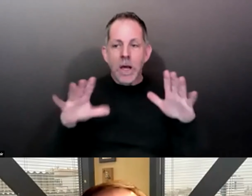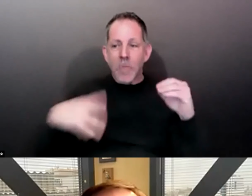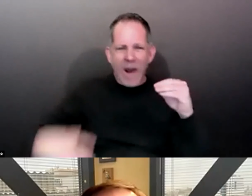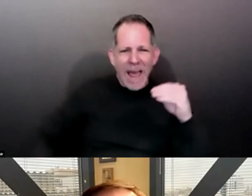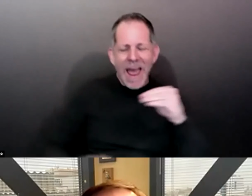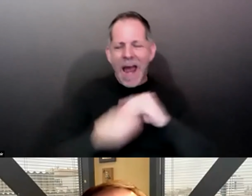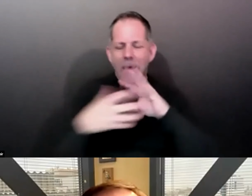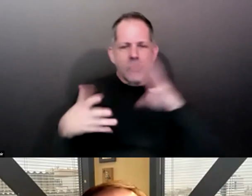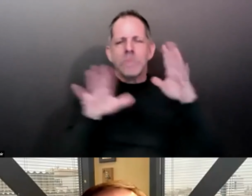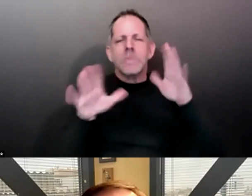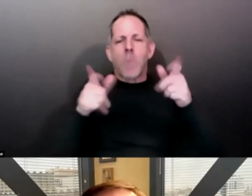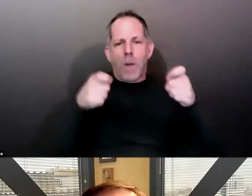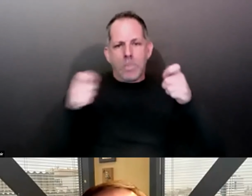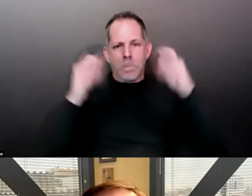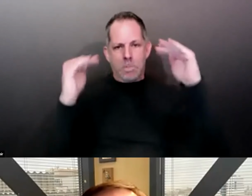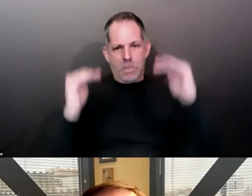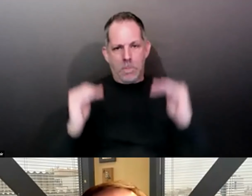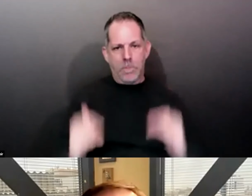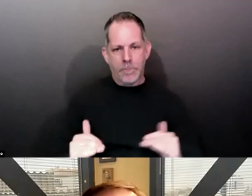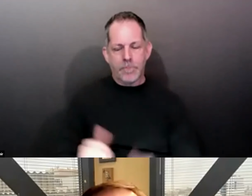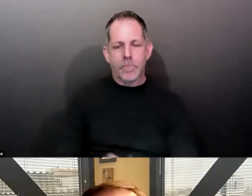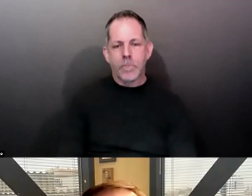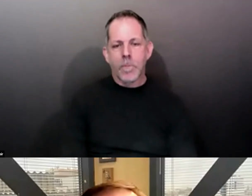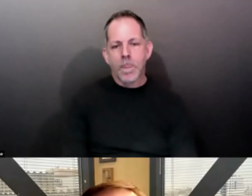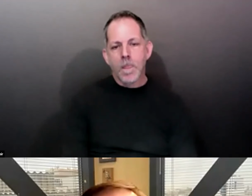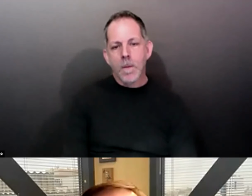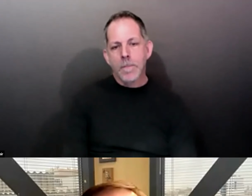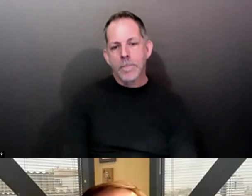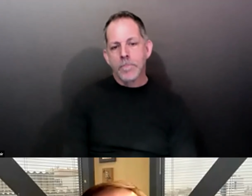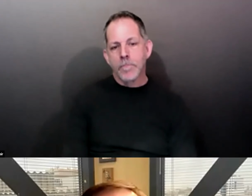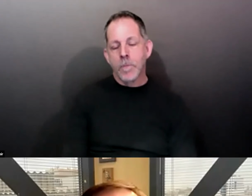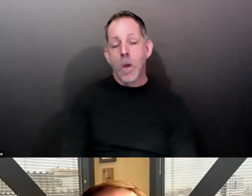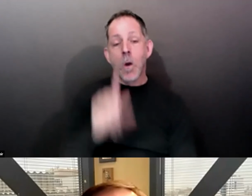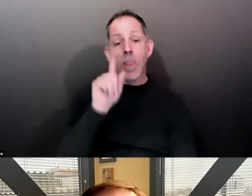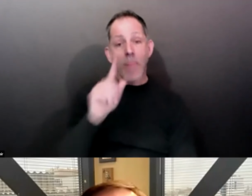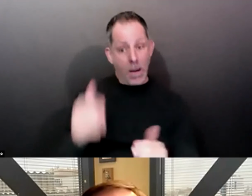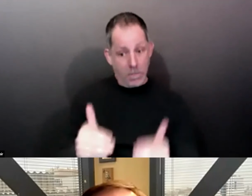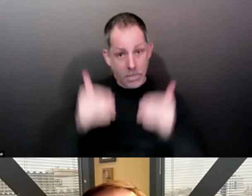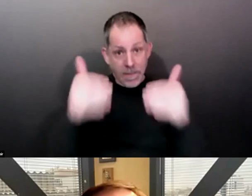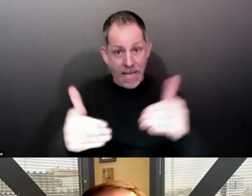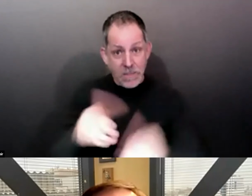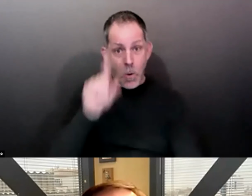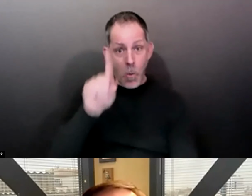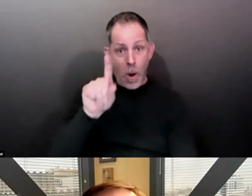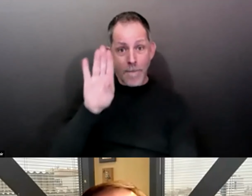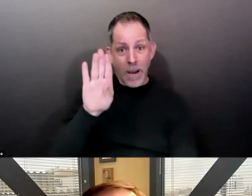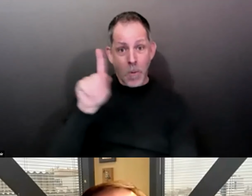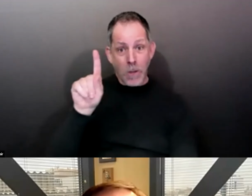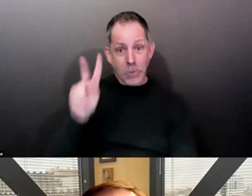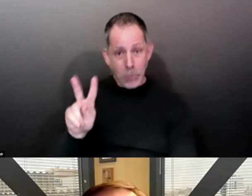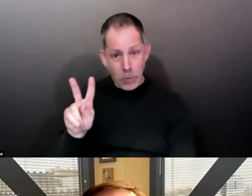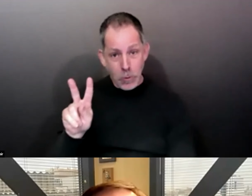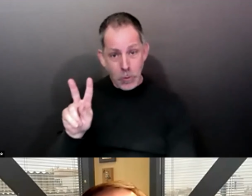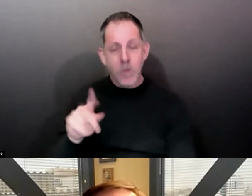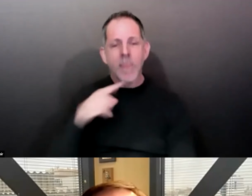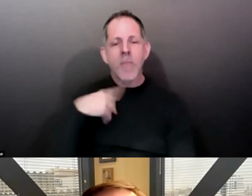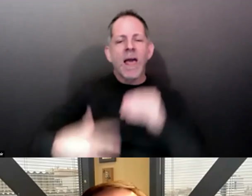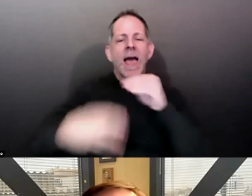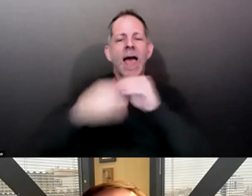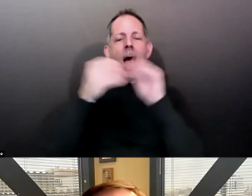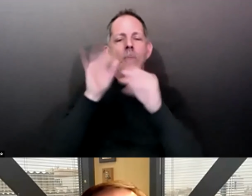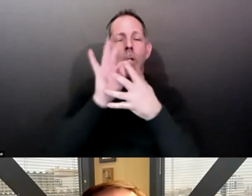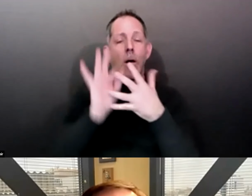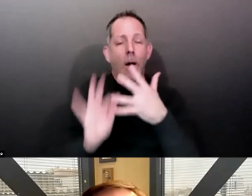that time occurs, there is that option of trying to create a carve out, whether it's a space